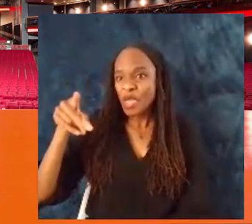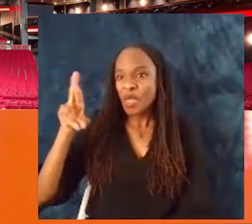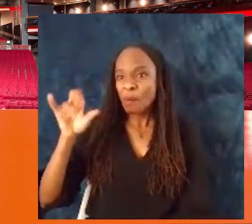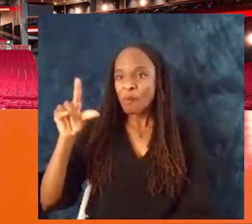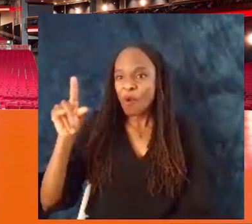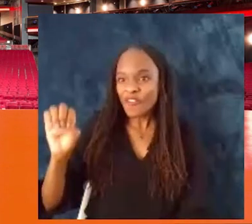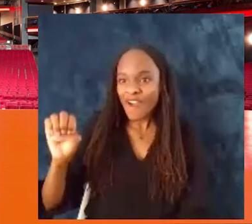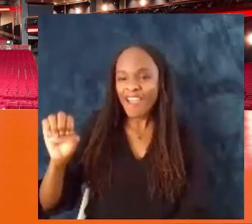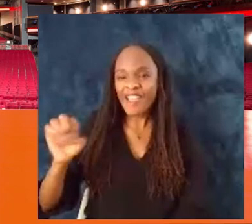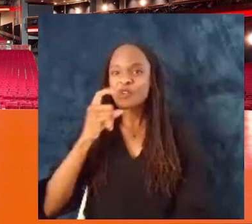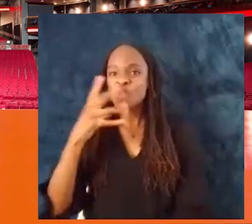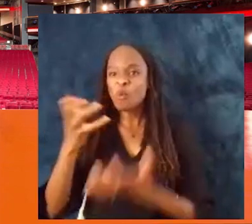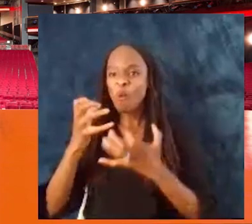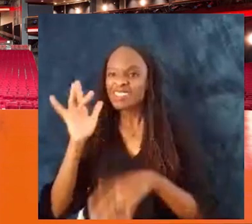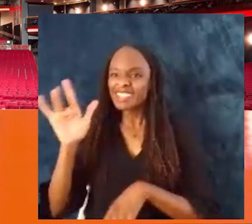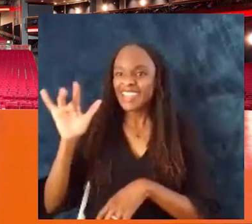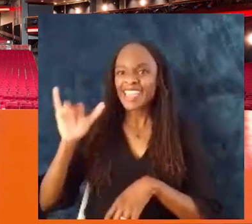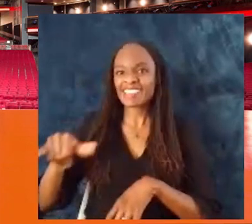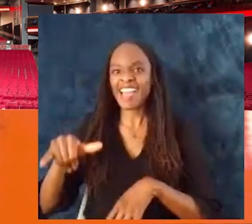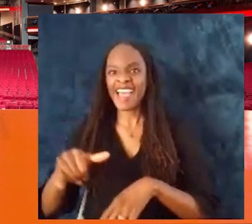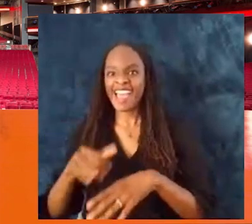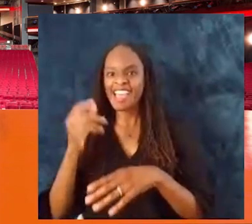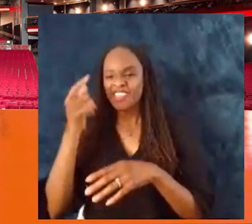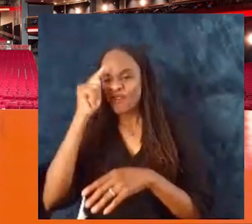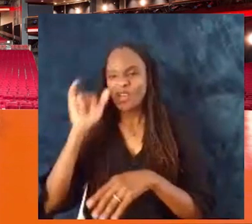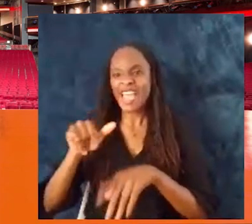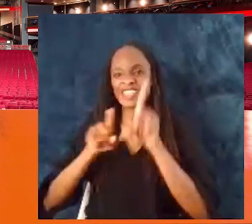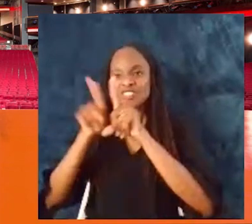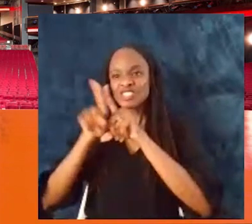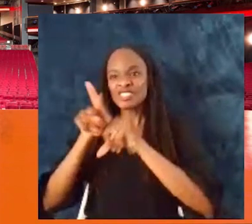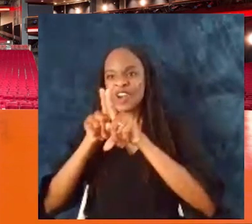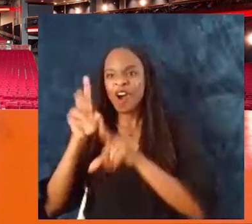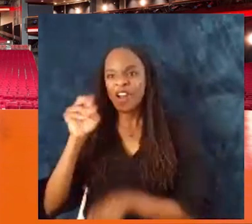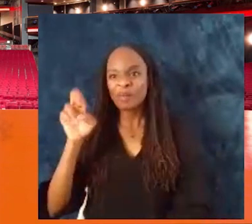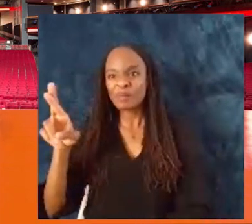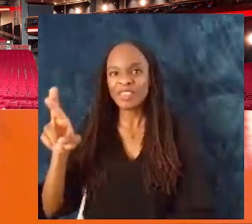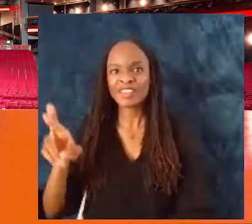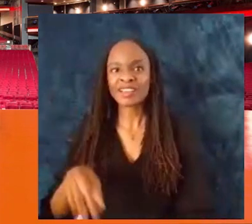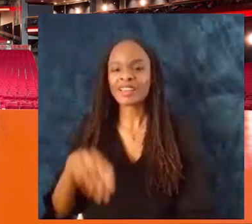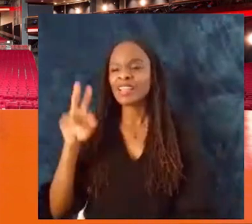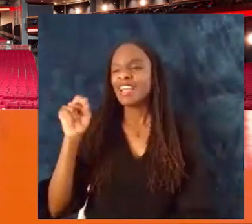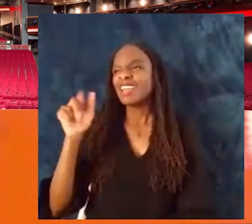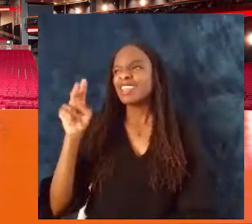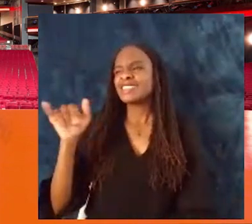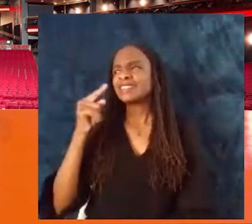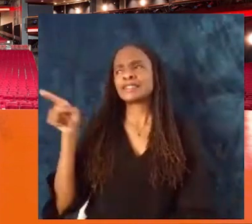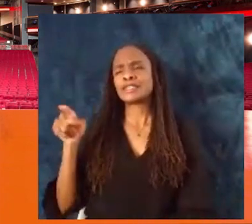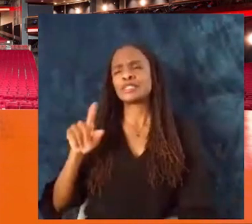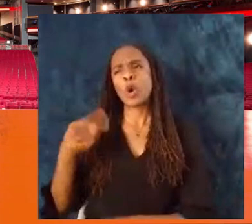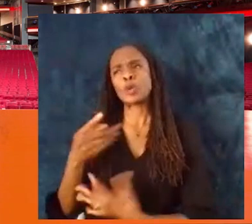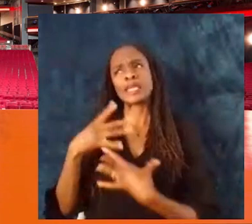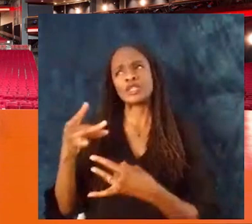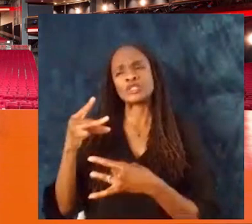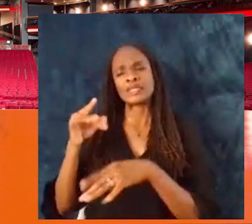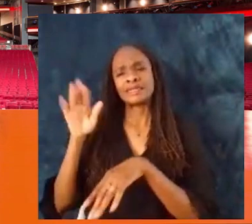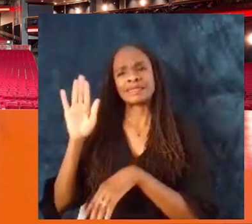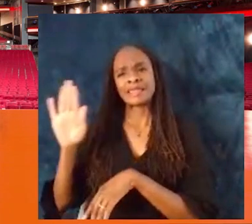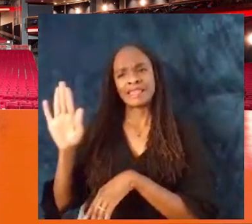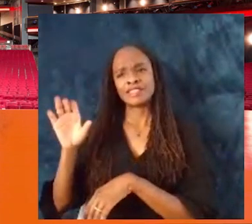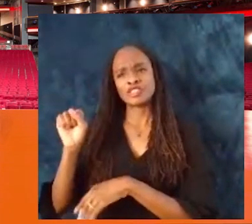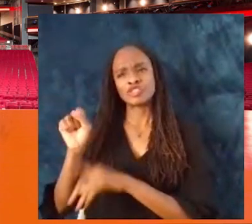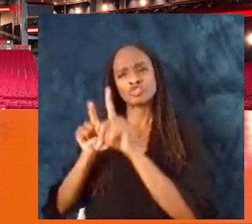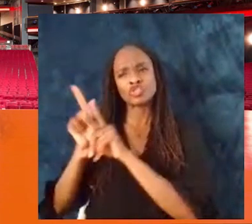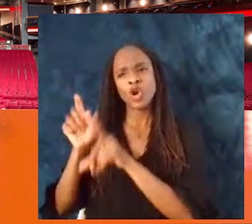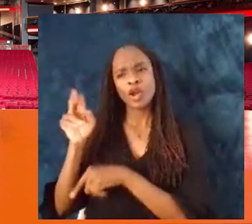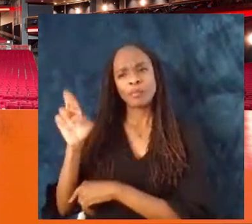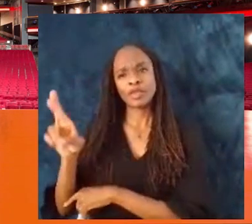love? Let's get that star meter lower. Come on! Yeah, he's just interested in his star meter. And while you guys are at it, why don't you guys show some love to